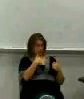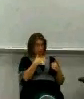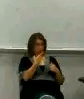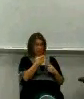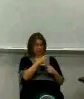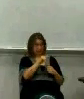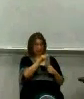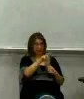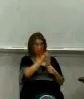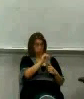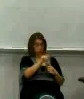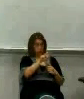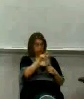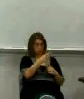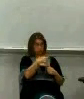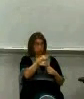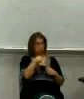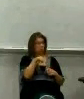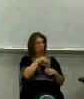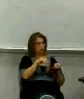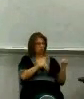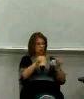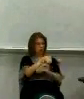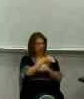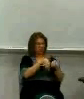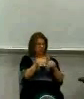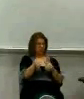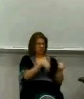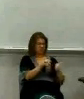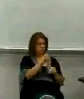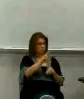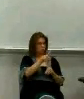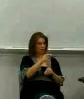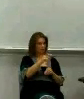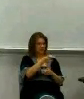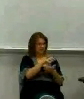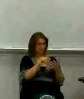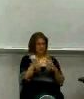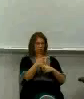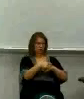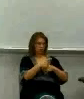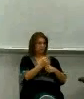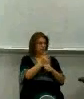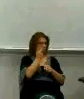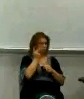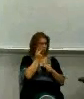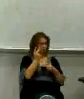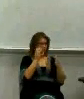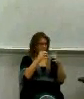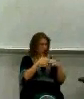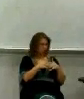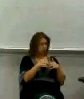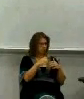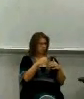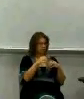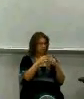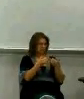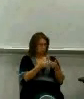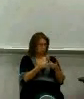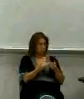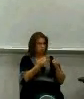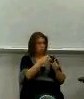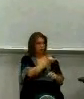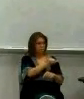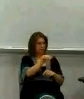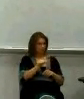basically reorganizing organic compounds all the time. That we're taking proteins, breaking them down to amino acids, and